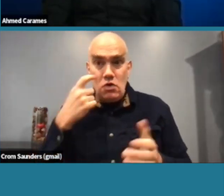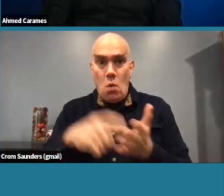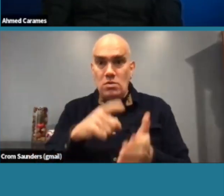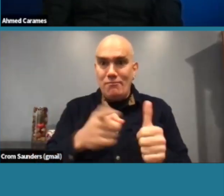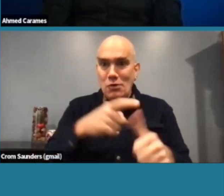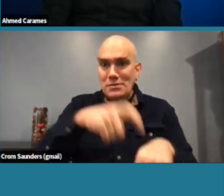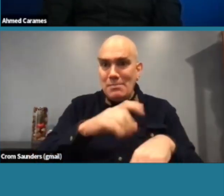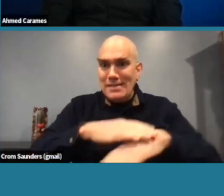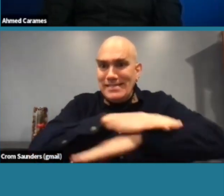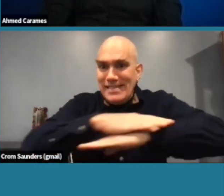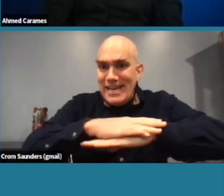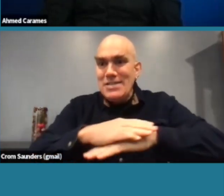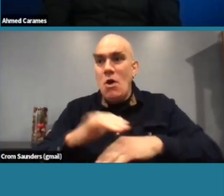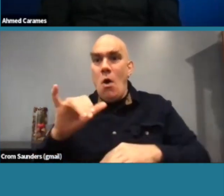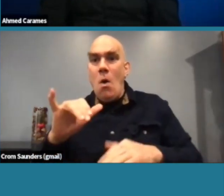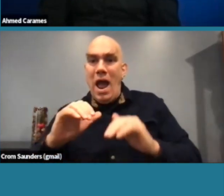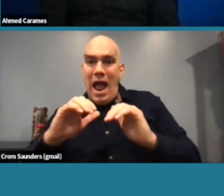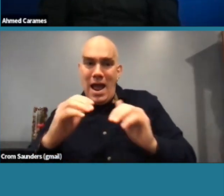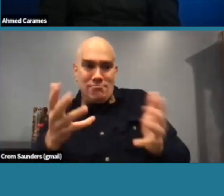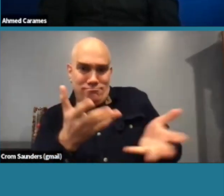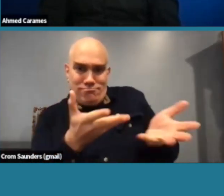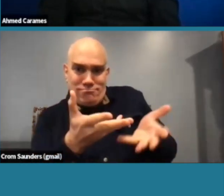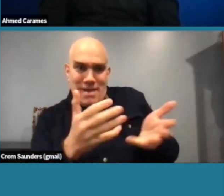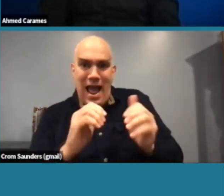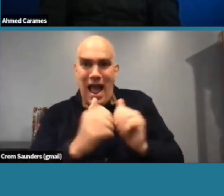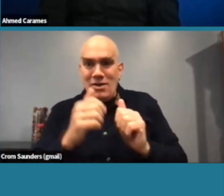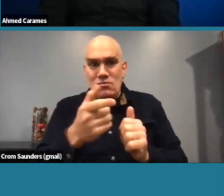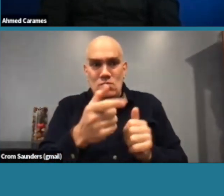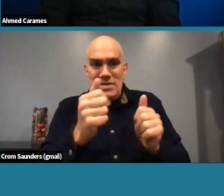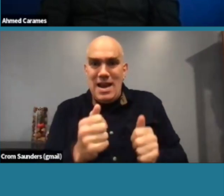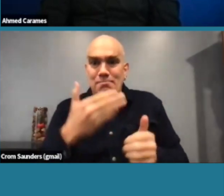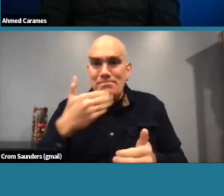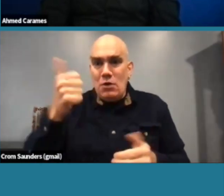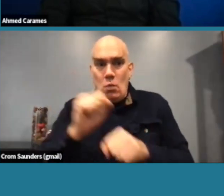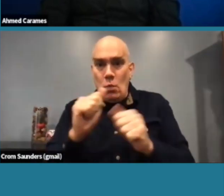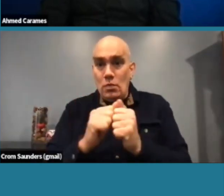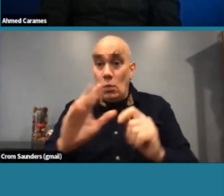There's also a bit of advocacy for the deaf actors as well.